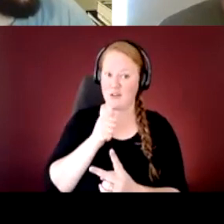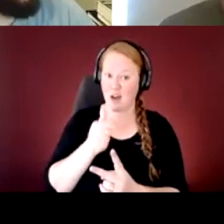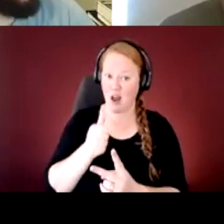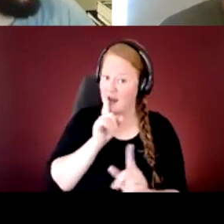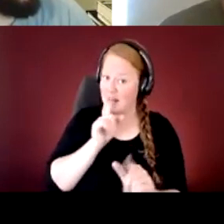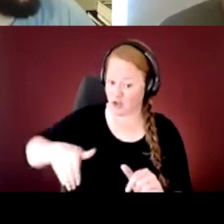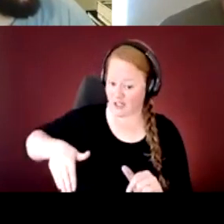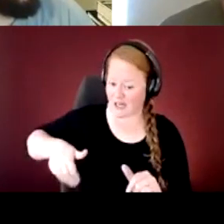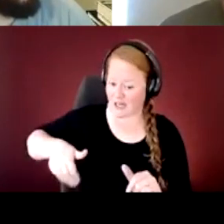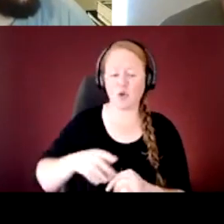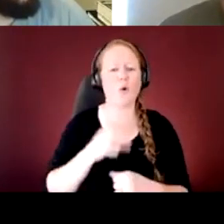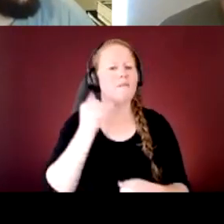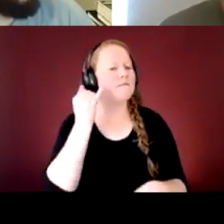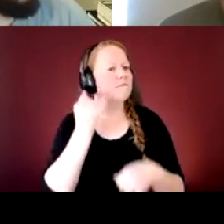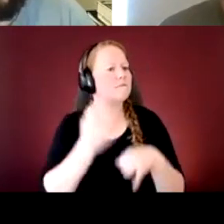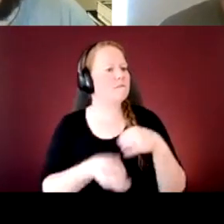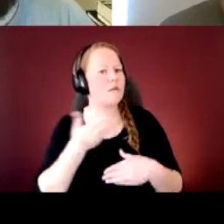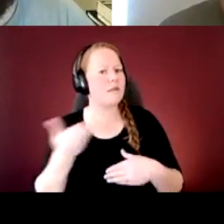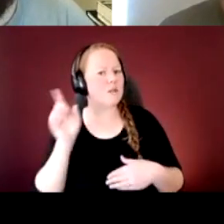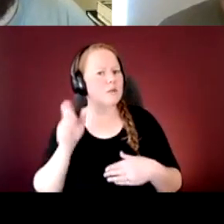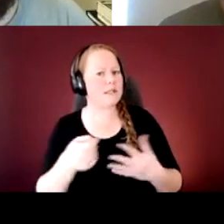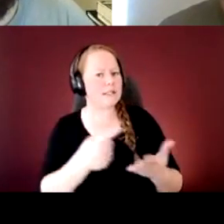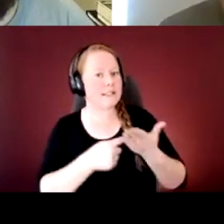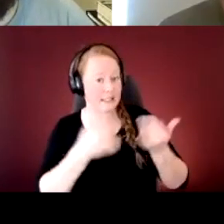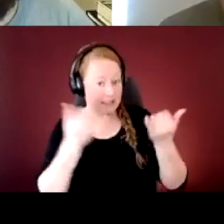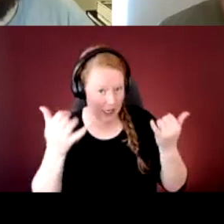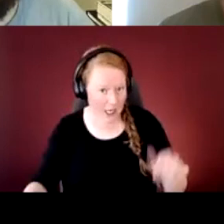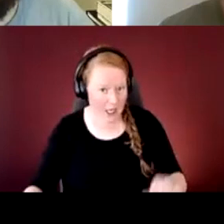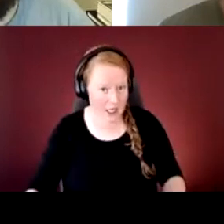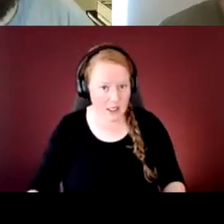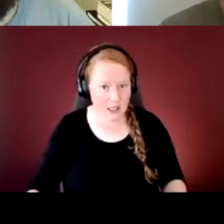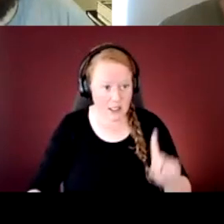there any final things that we need to cover today?